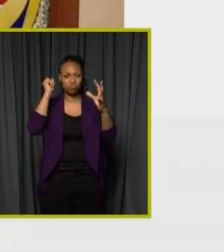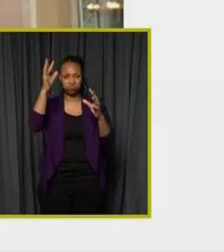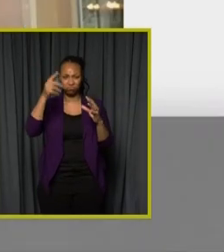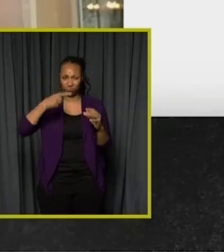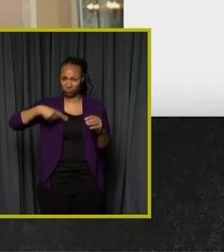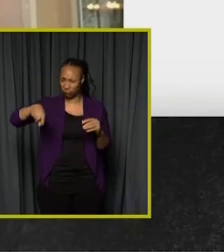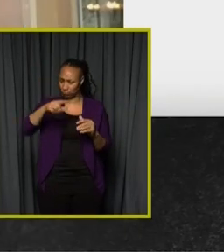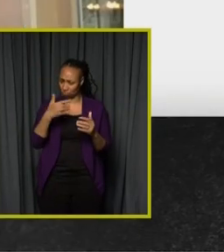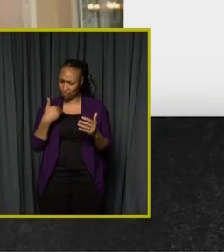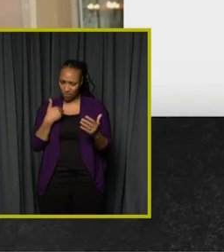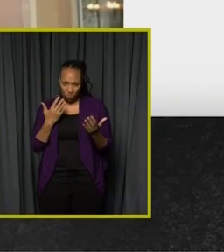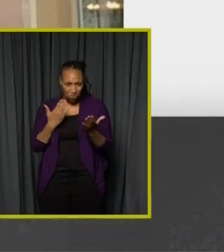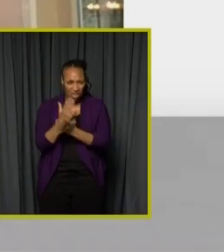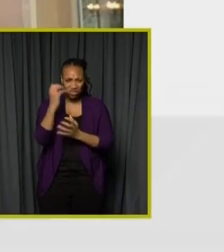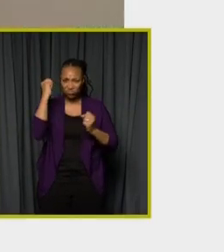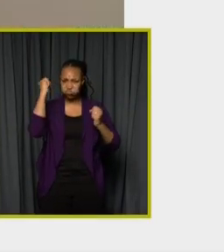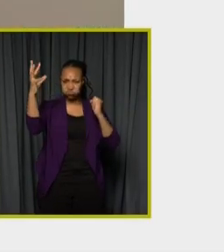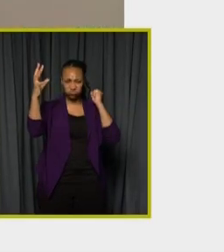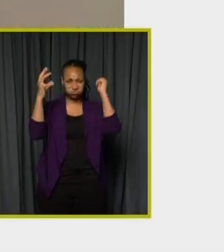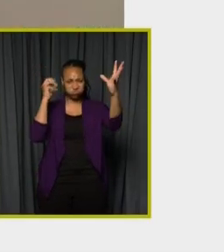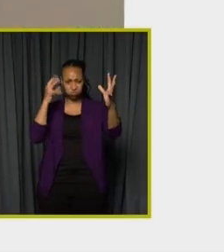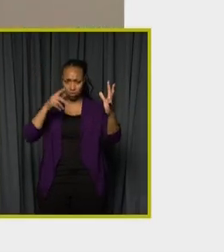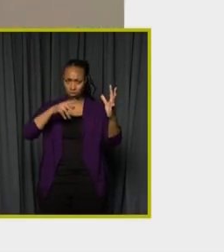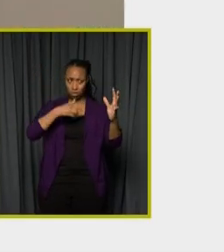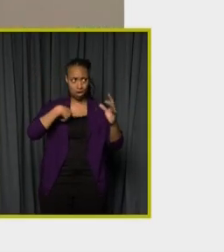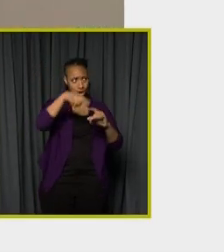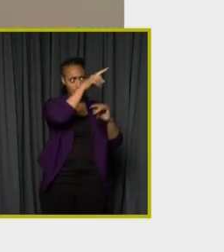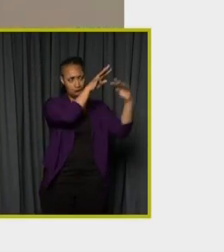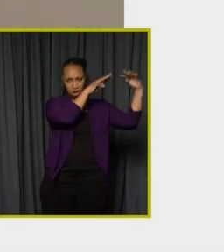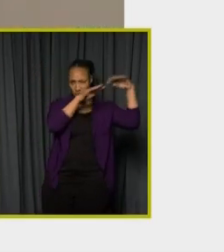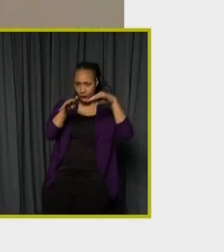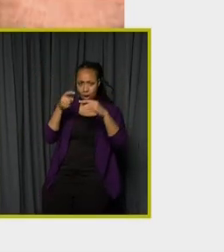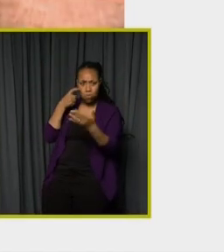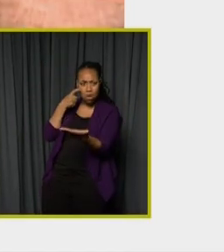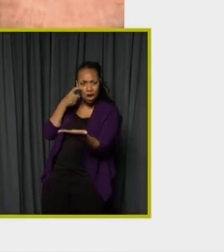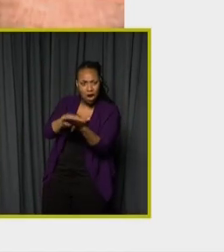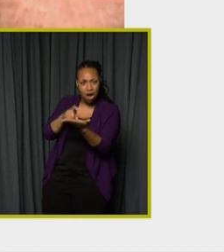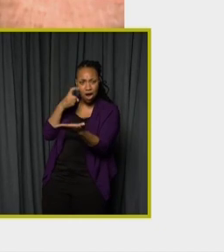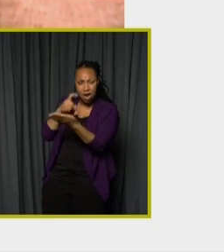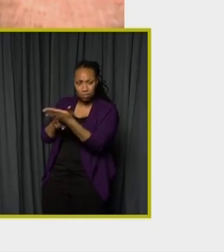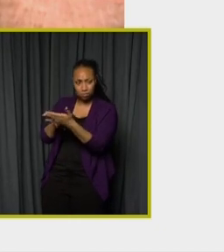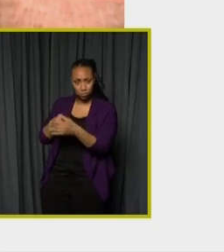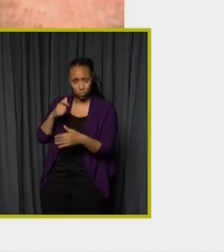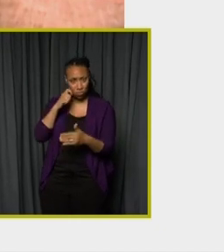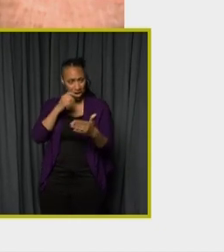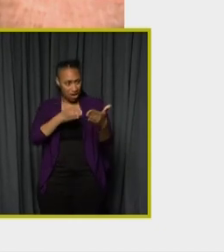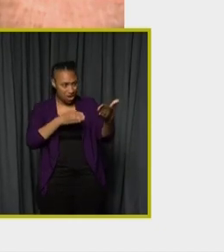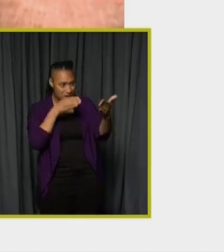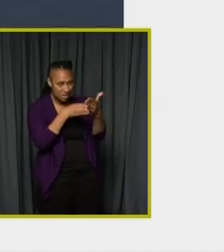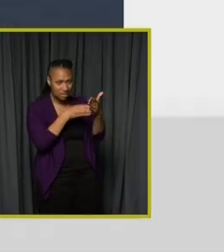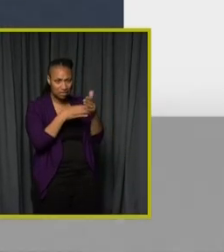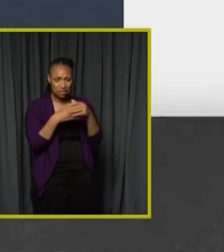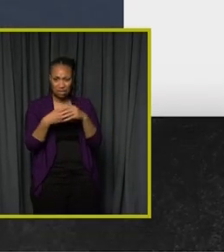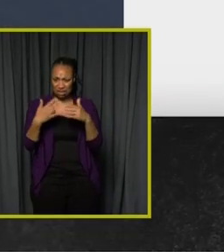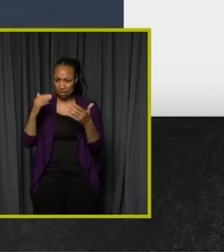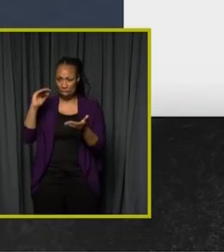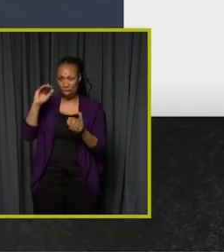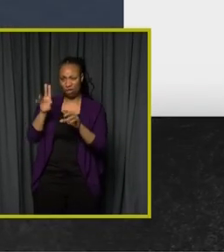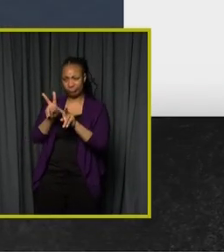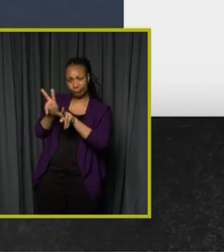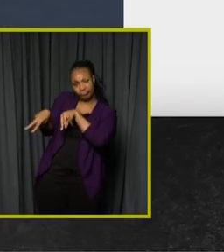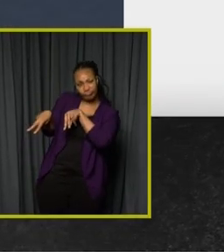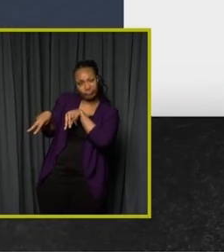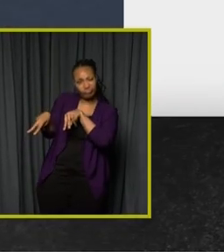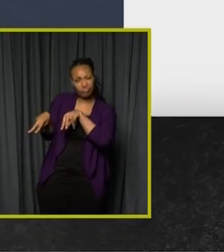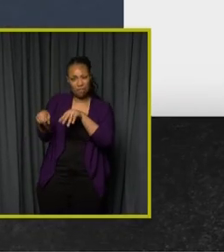recognitions. Racism is the virus that tears at our humanity, infects our systems, and festers